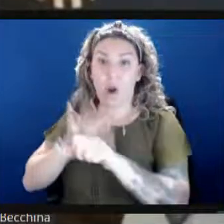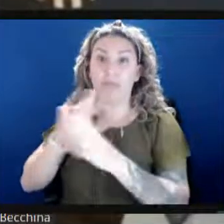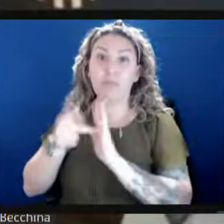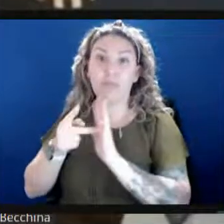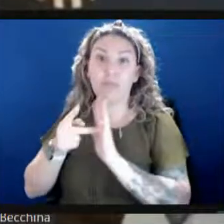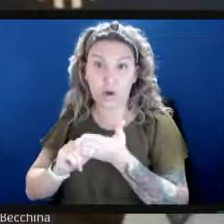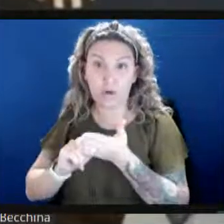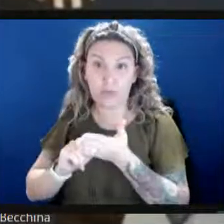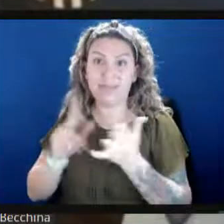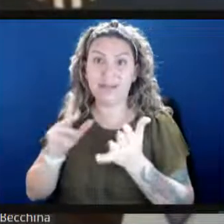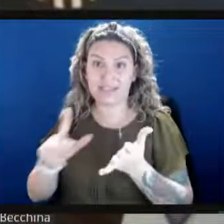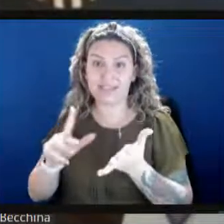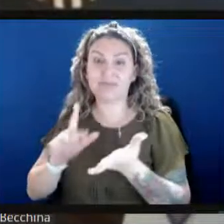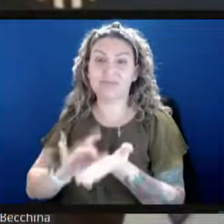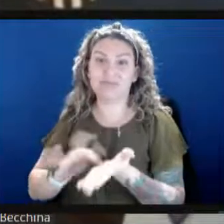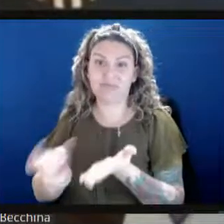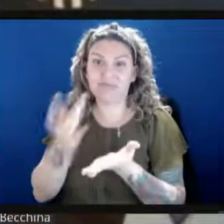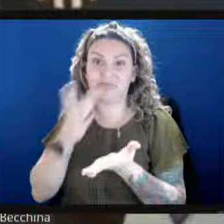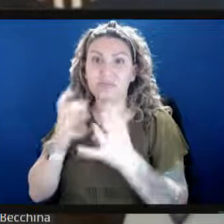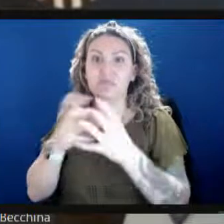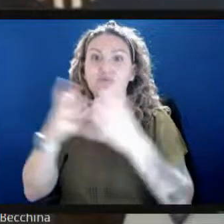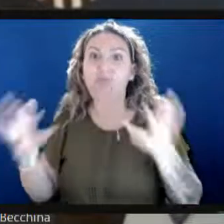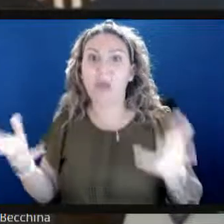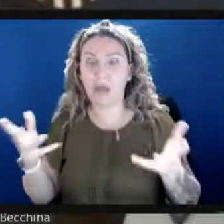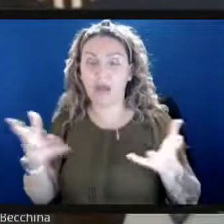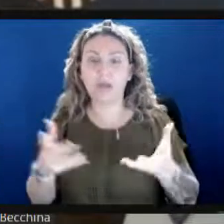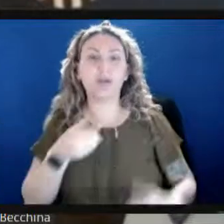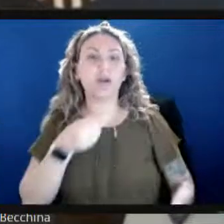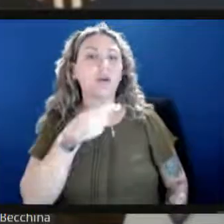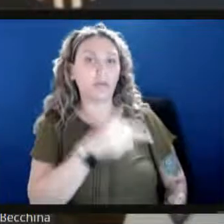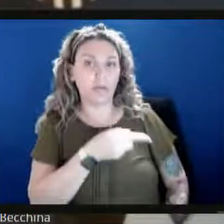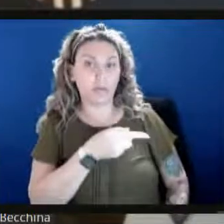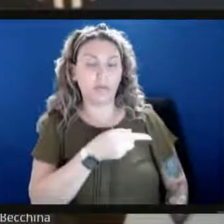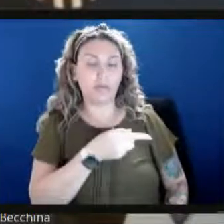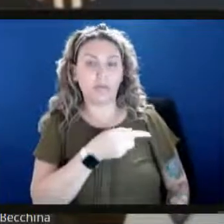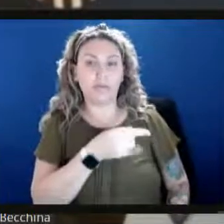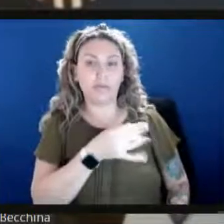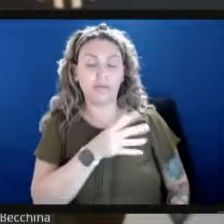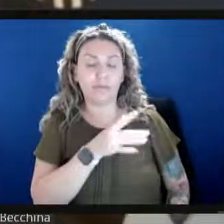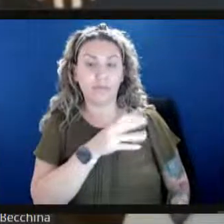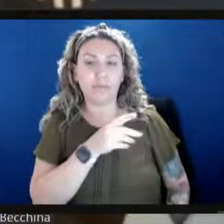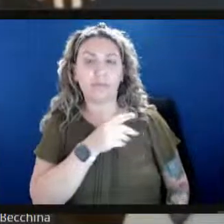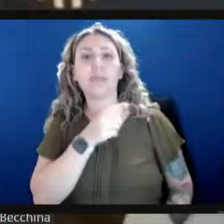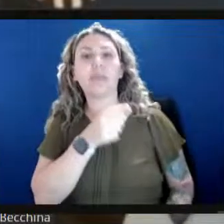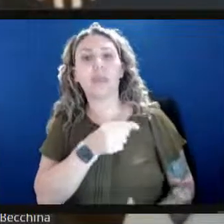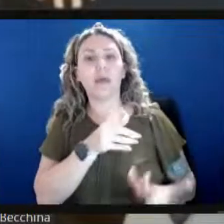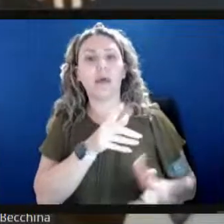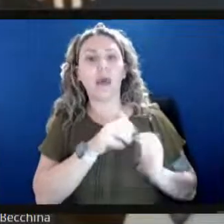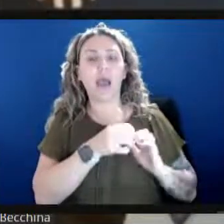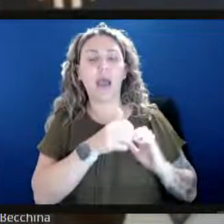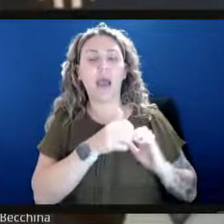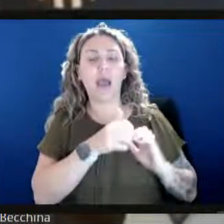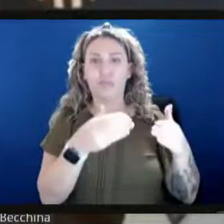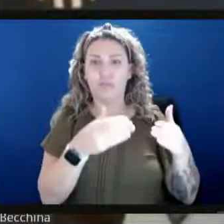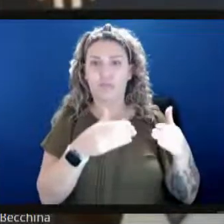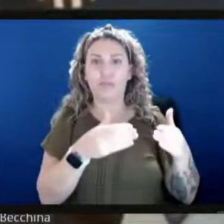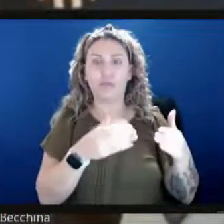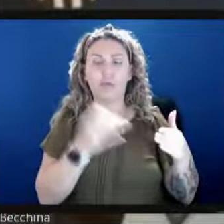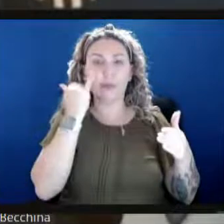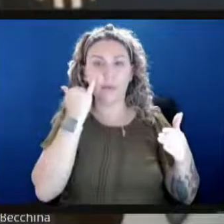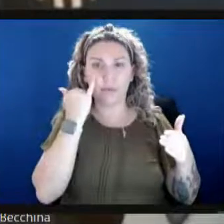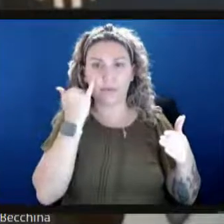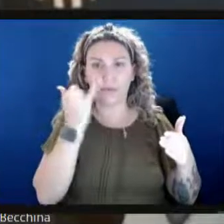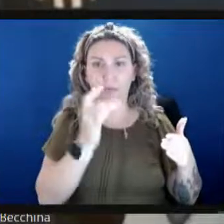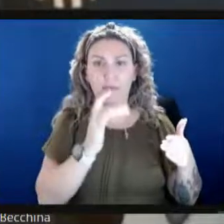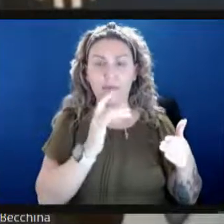of a substance too much. Whereas the way that they categorize, if you are taking a